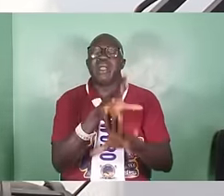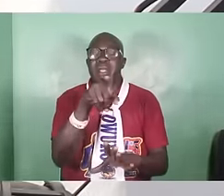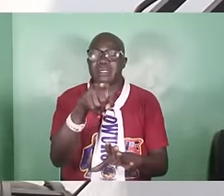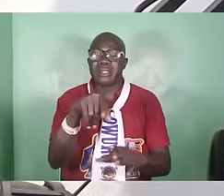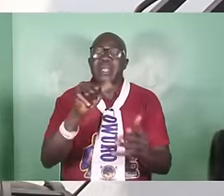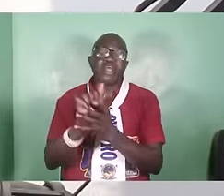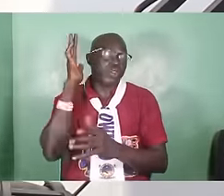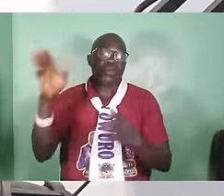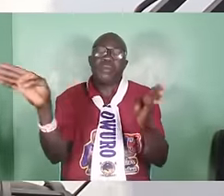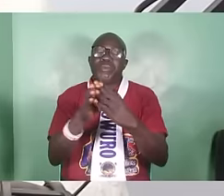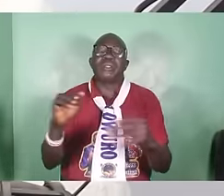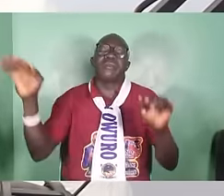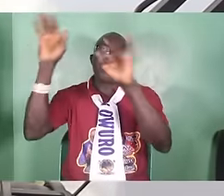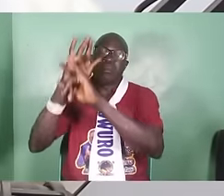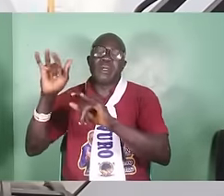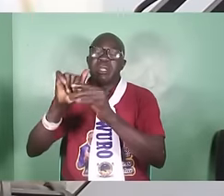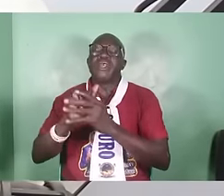empty.